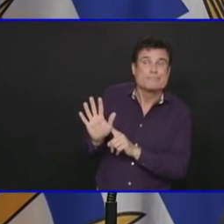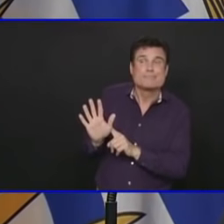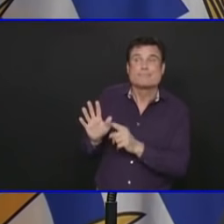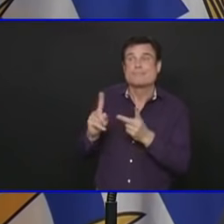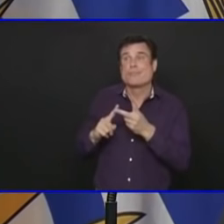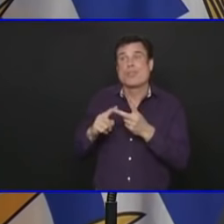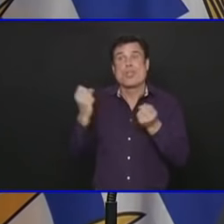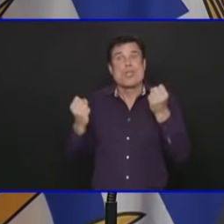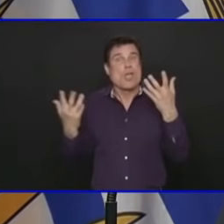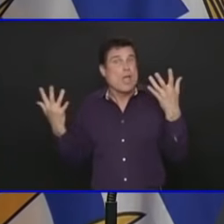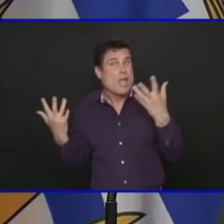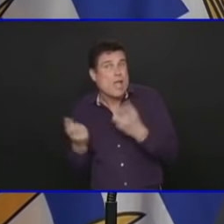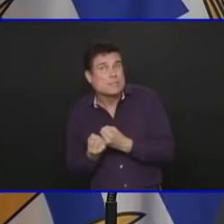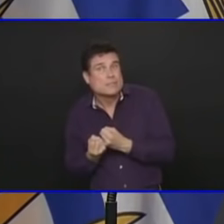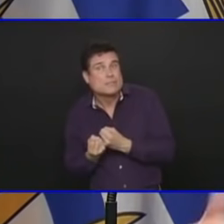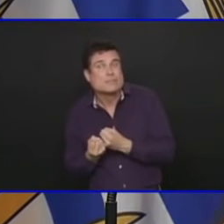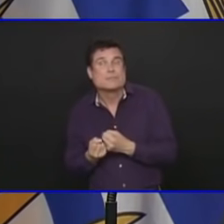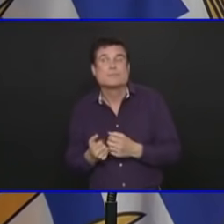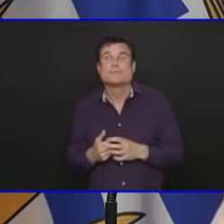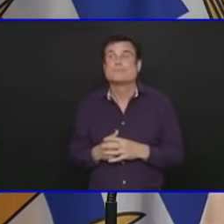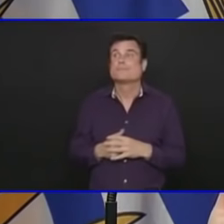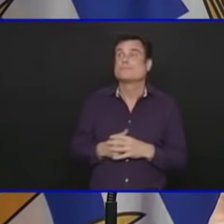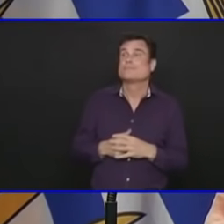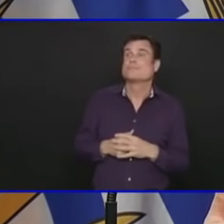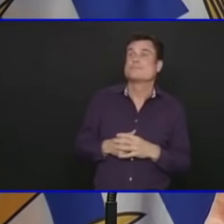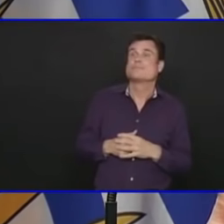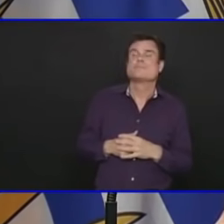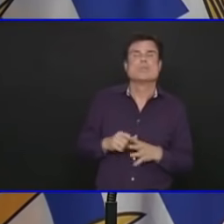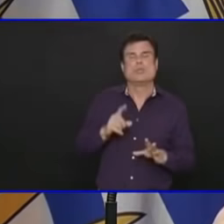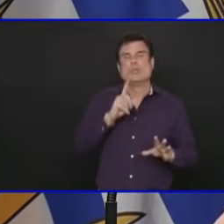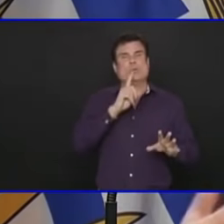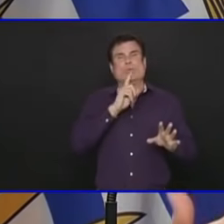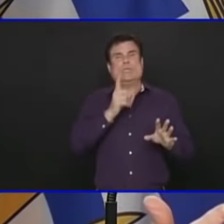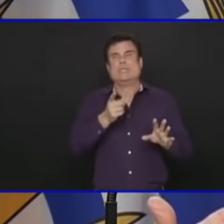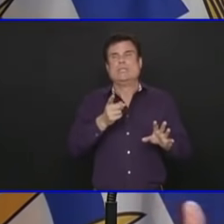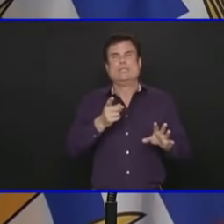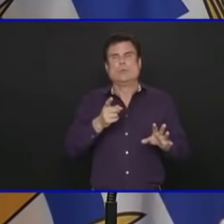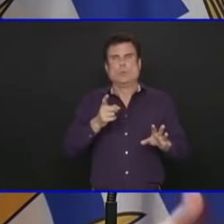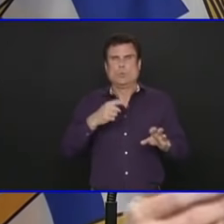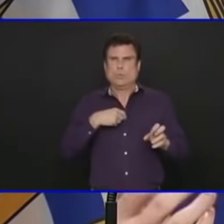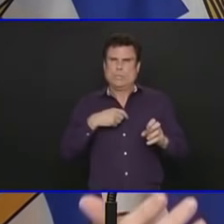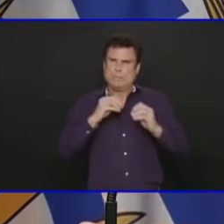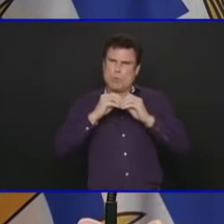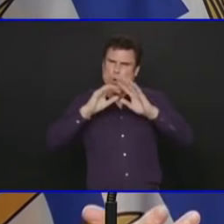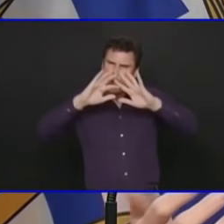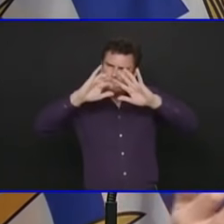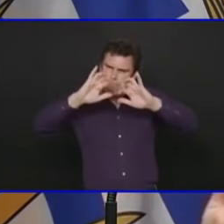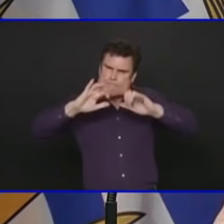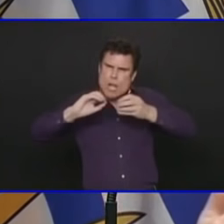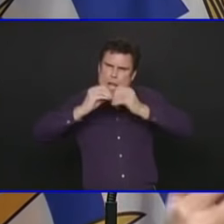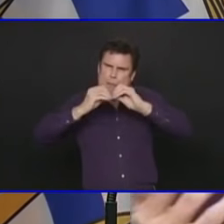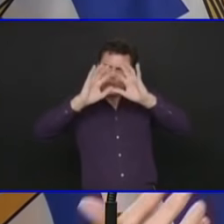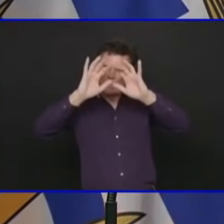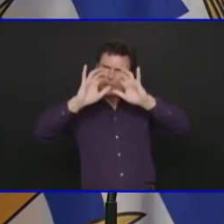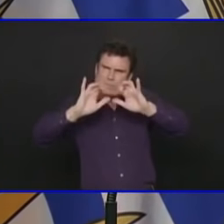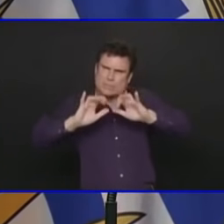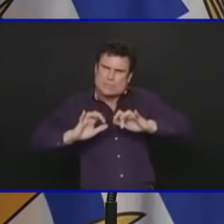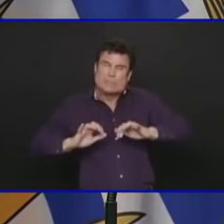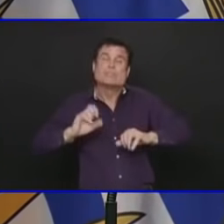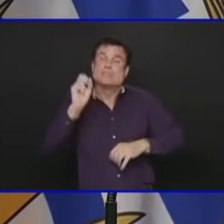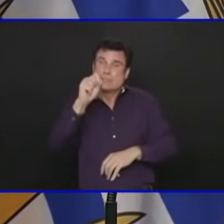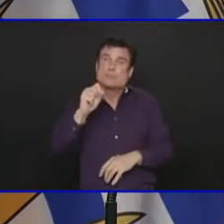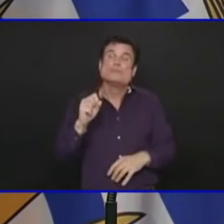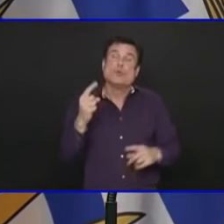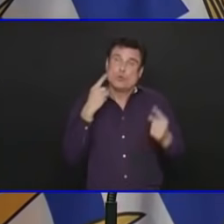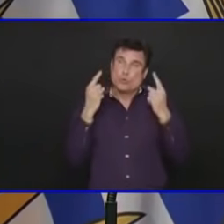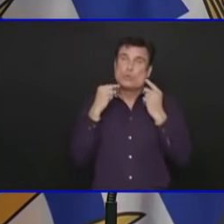we have heard reports that people have let the chronic illnesses get to the point where they need hospital care. We,